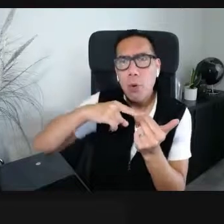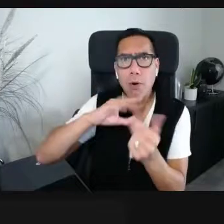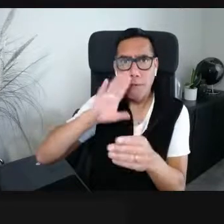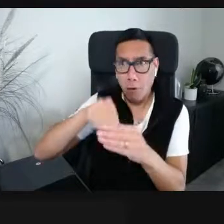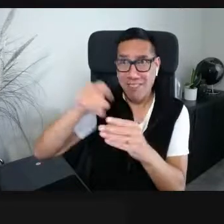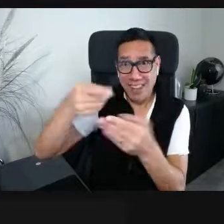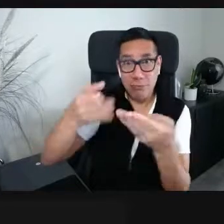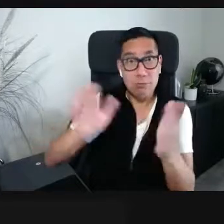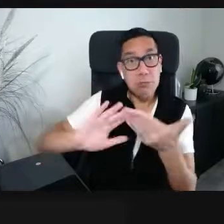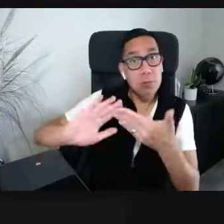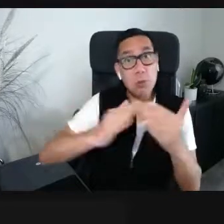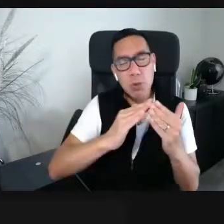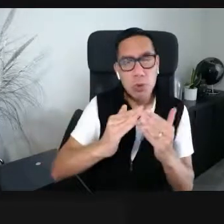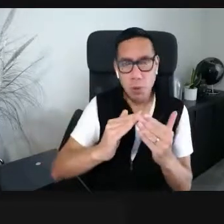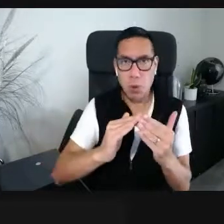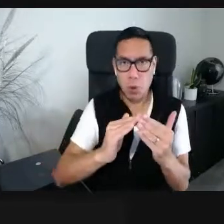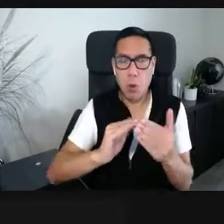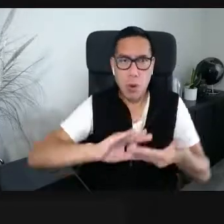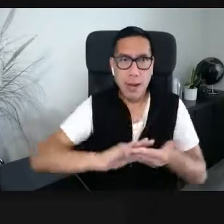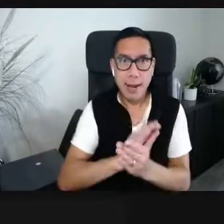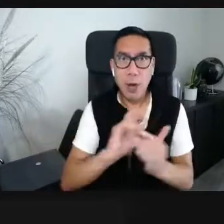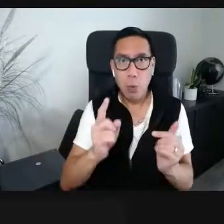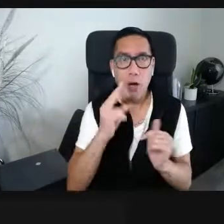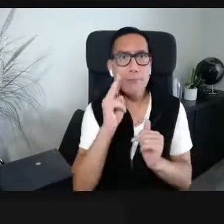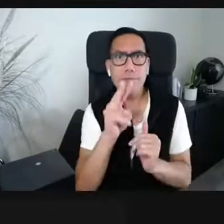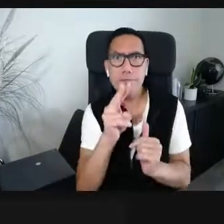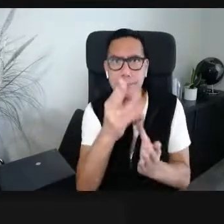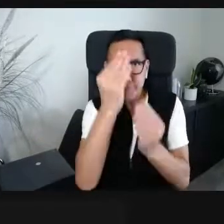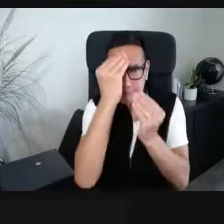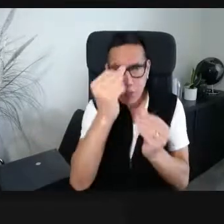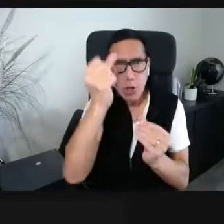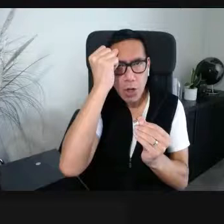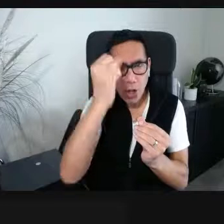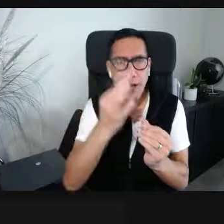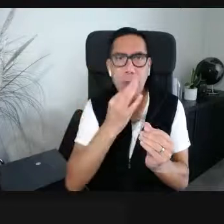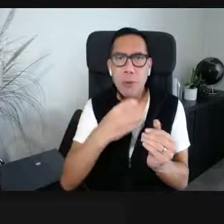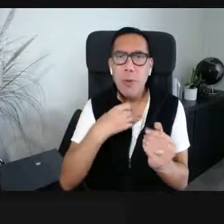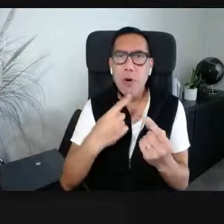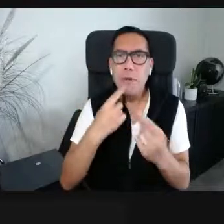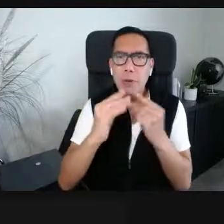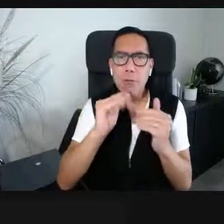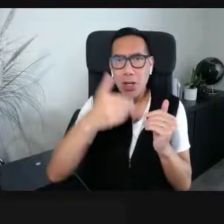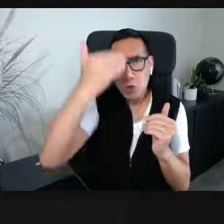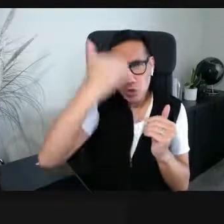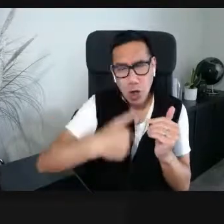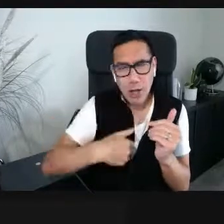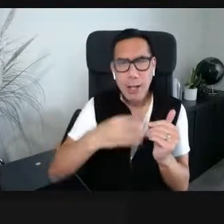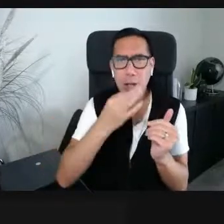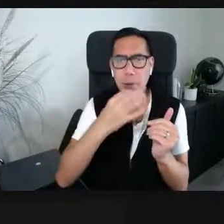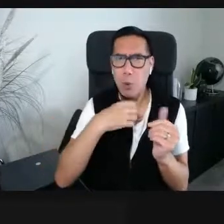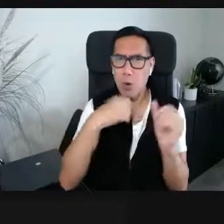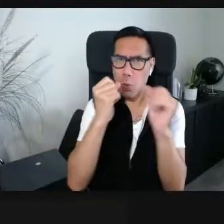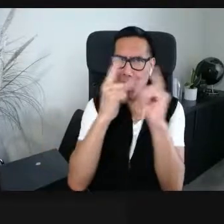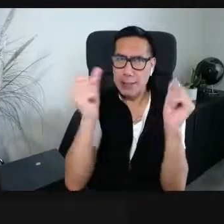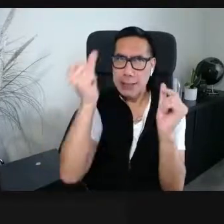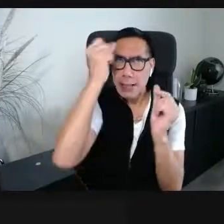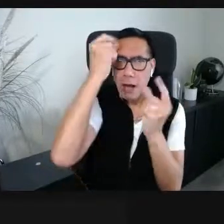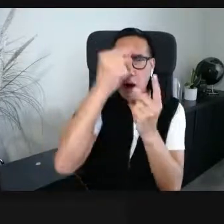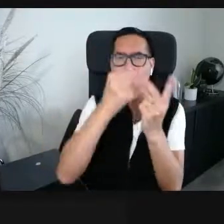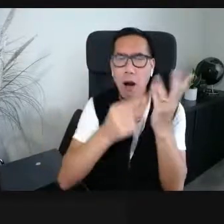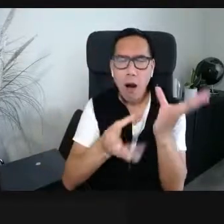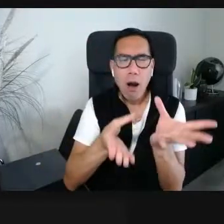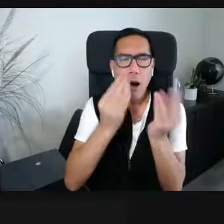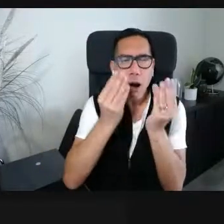leave this afternoon knowing a little bit more about stroke, having a bit more awareness, but also realising, and we spoke about this